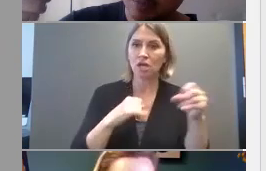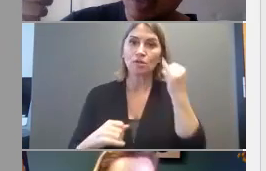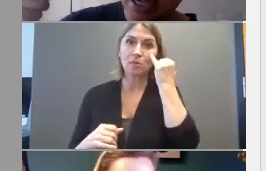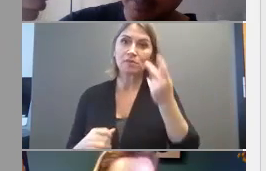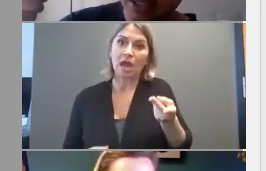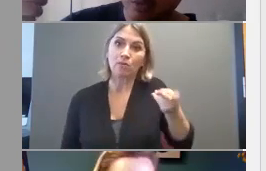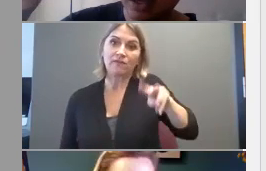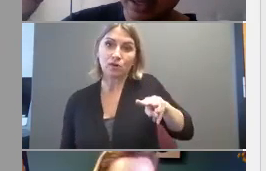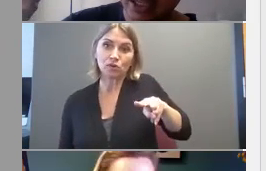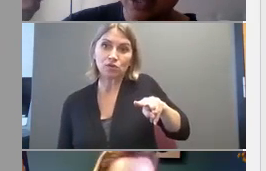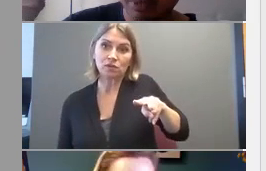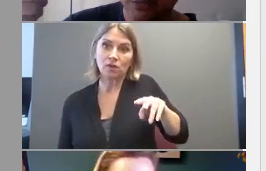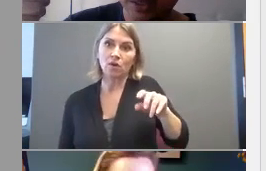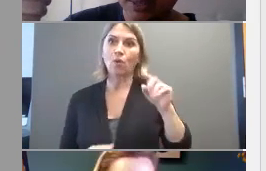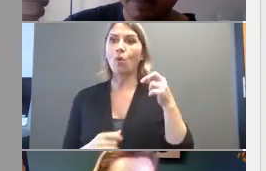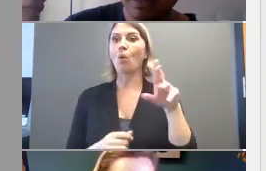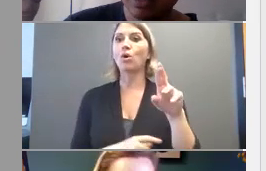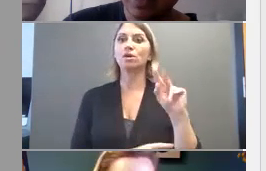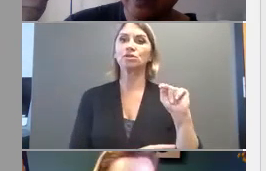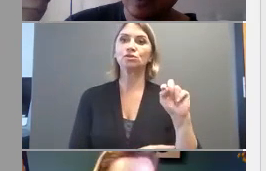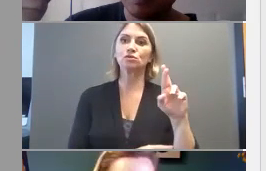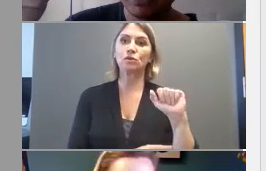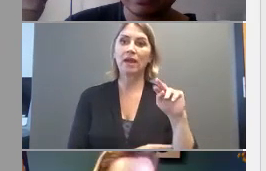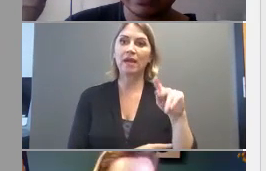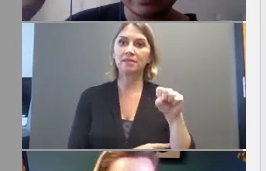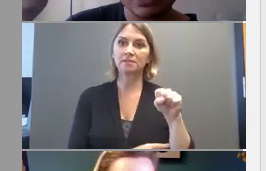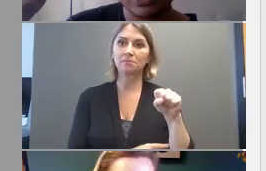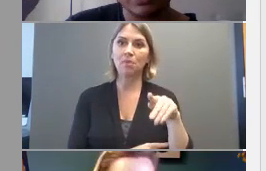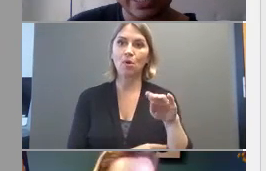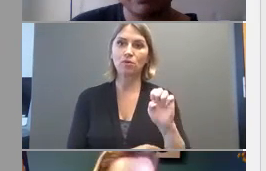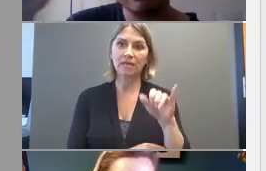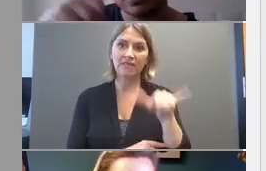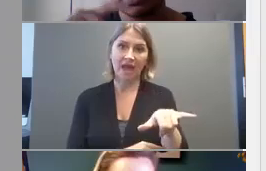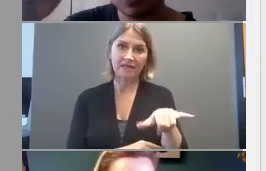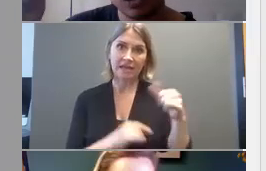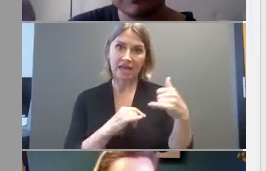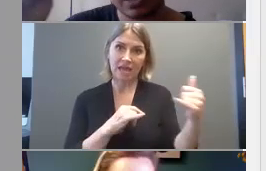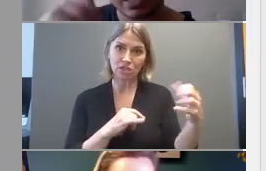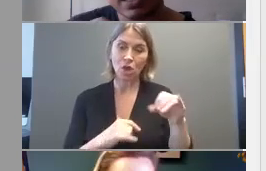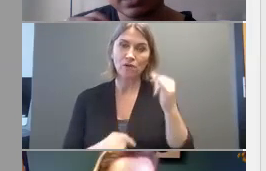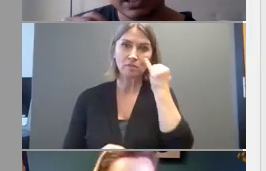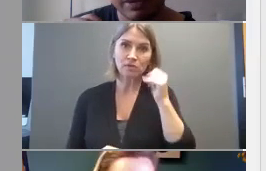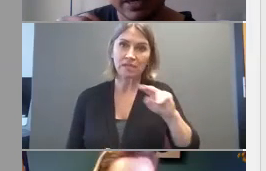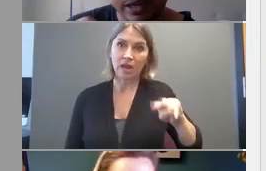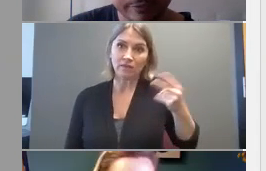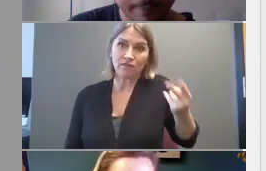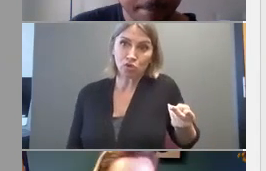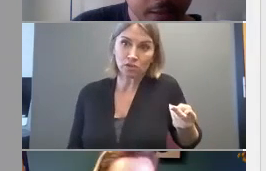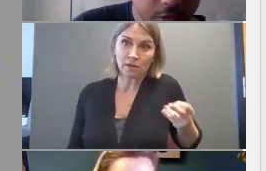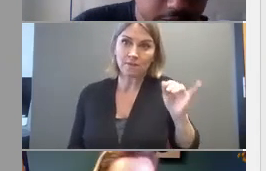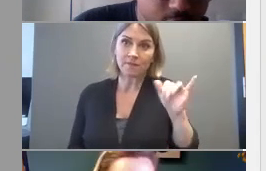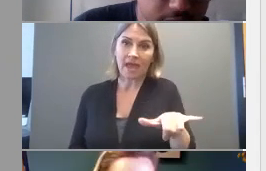I transpose that particular edge matrix? That would mean that essentially I am reversing all of the arcs in my